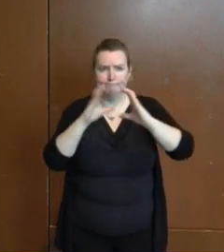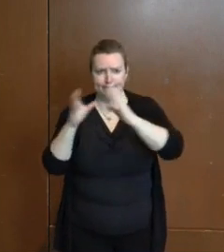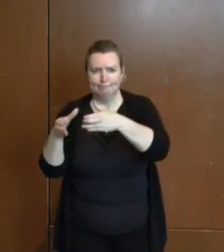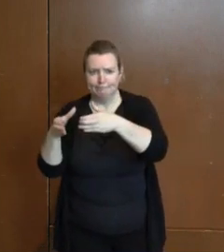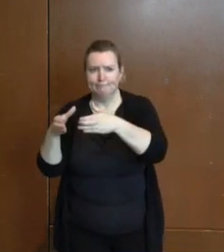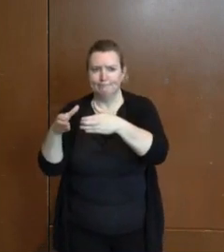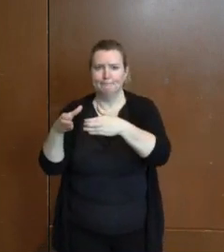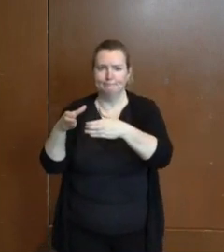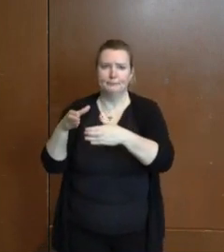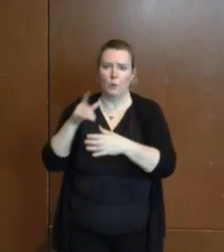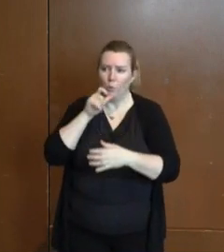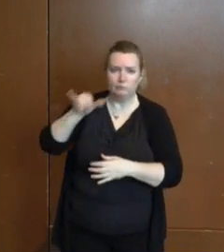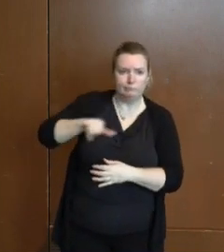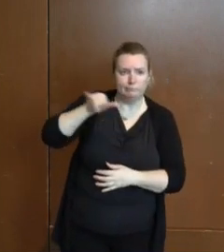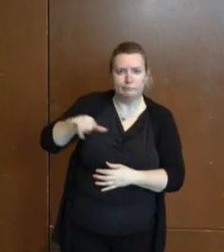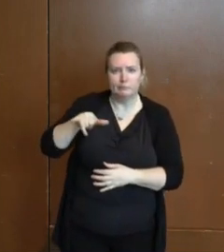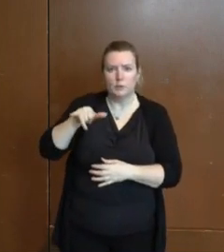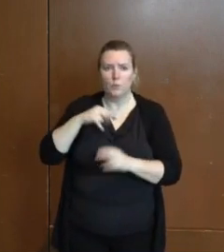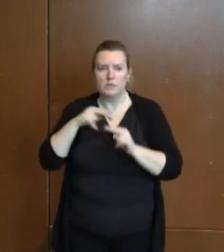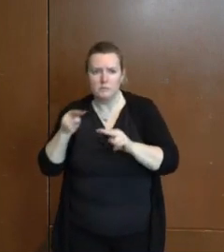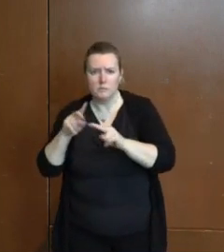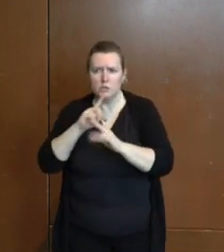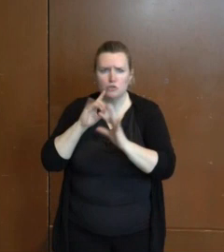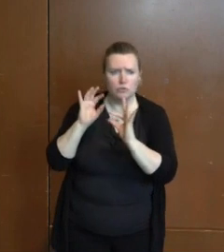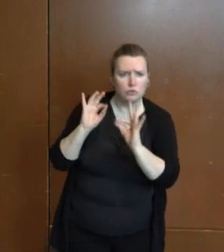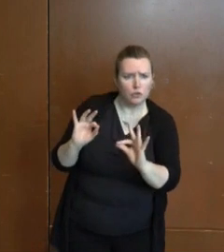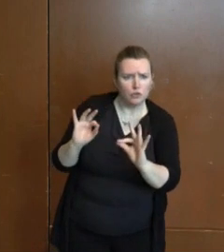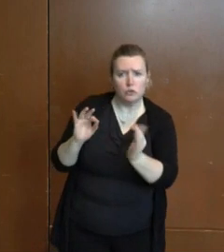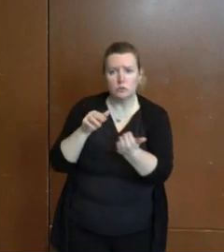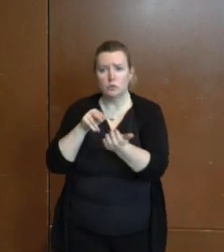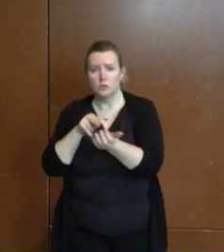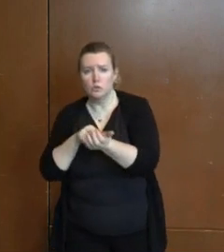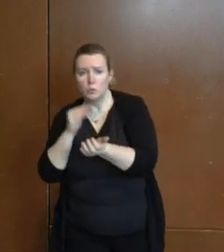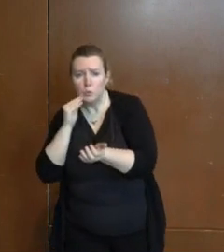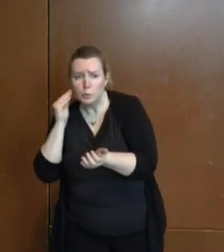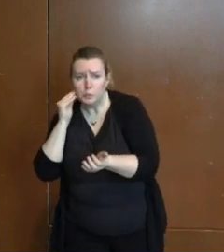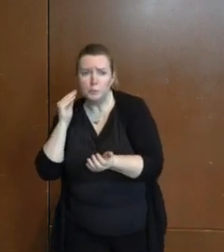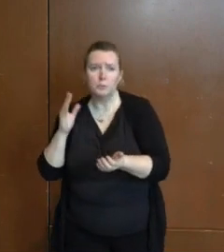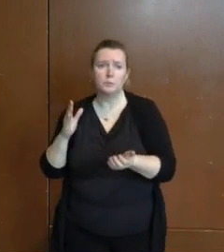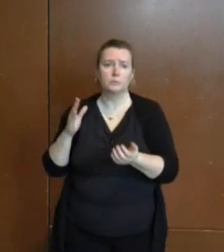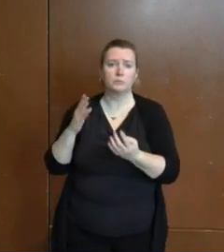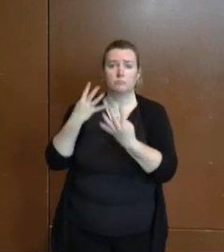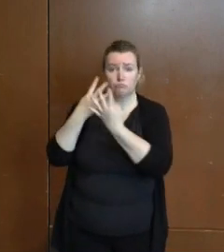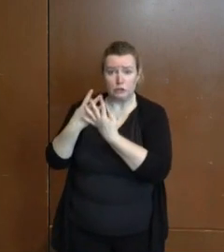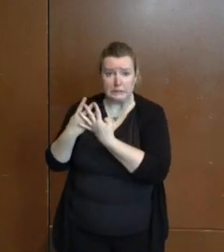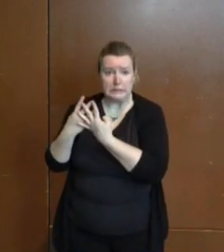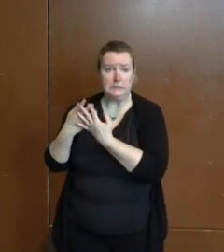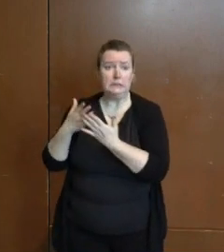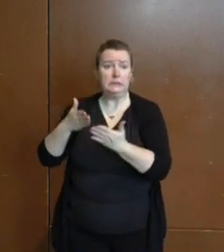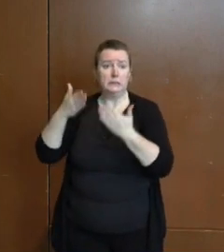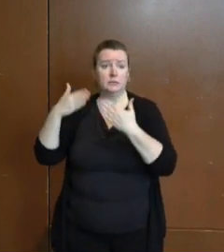health facilities, long-term care facilities, pediatric long-term care facilities,